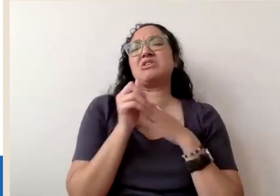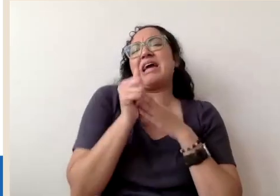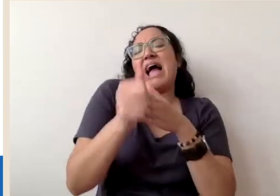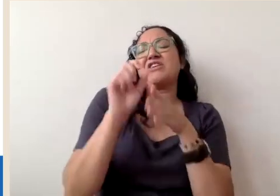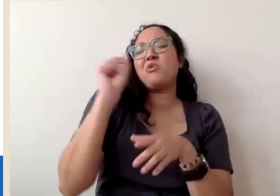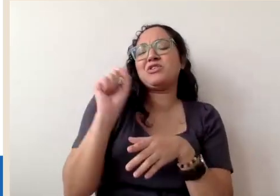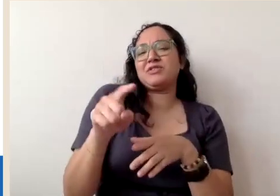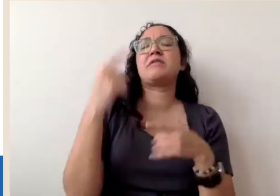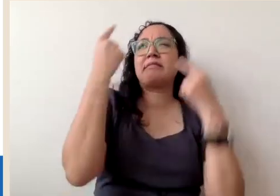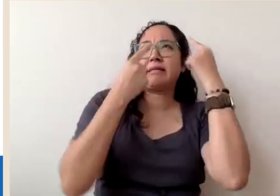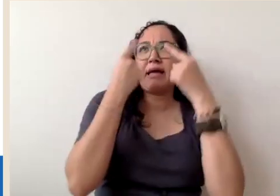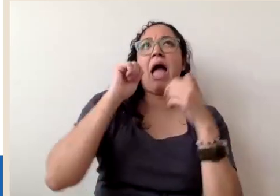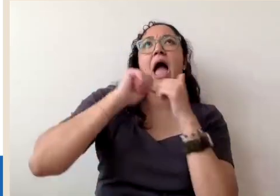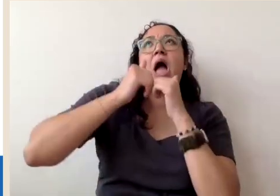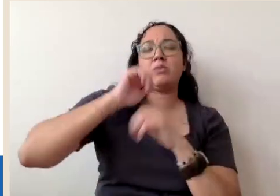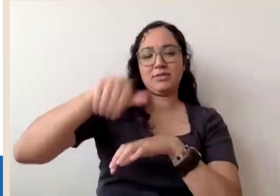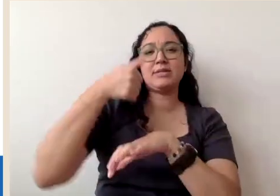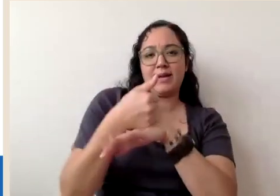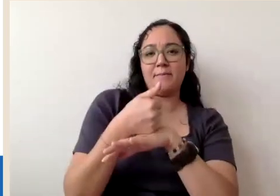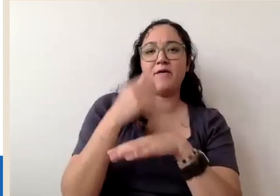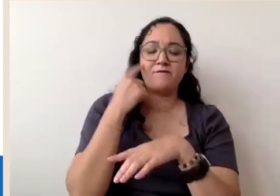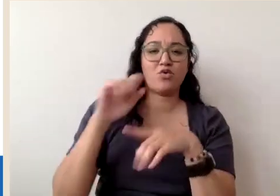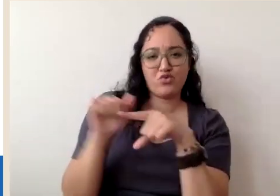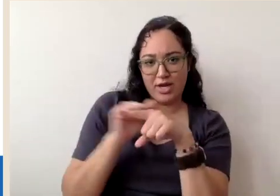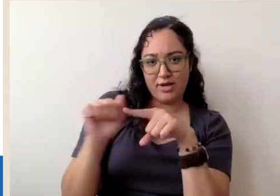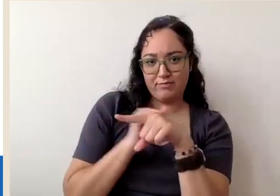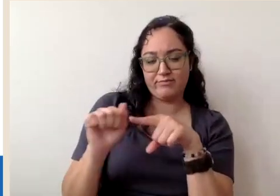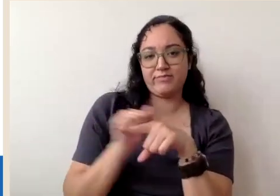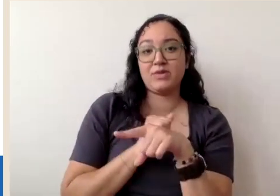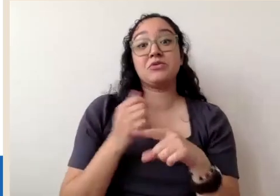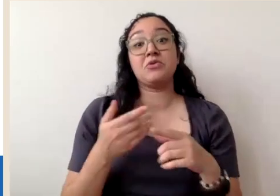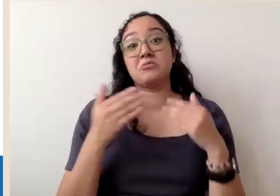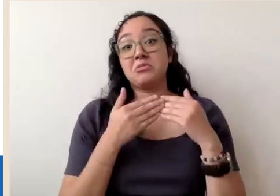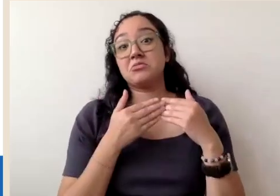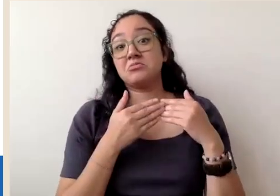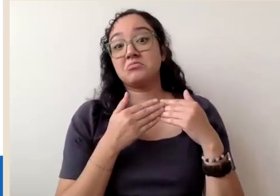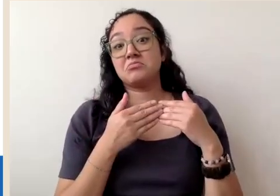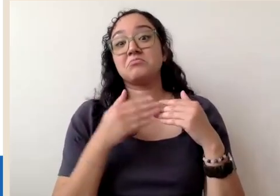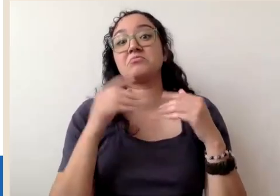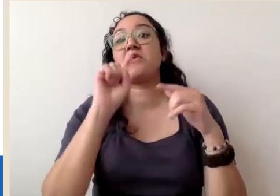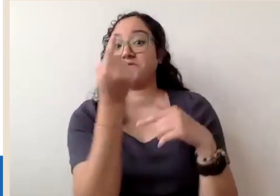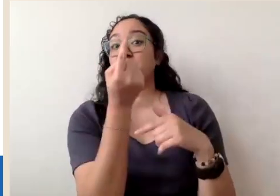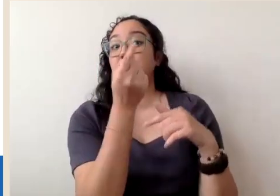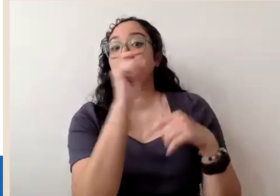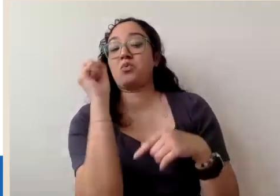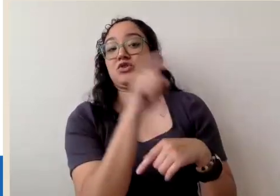help us think about how we would start a training process. So let's go into our first question here.